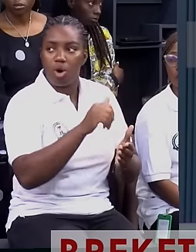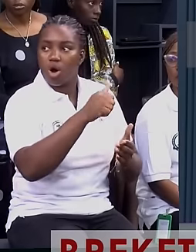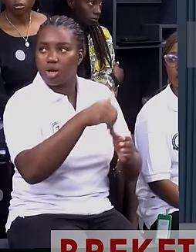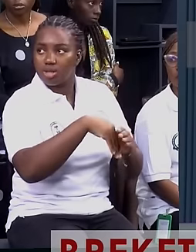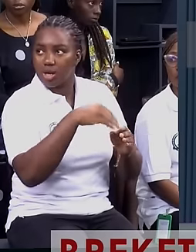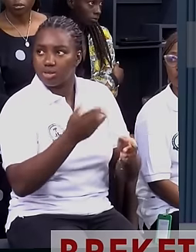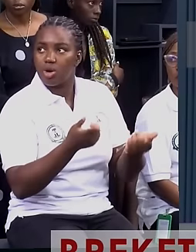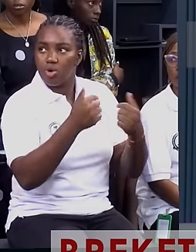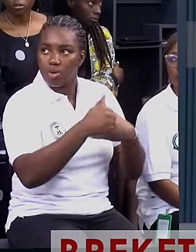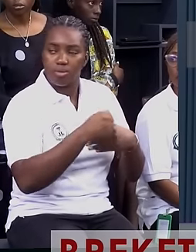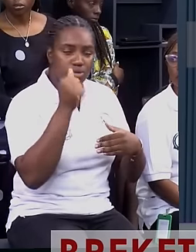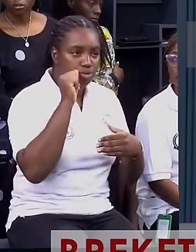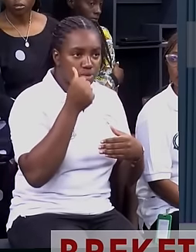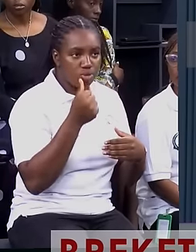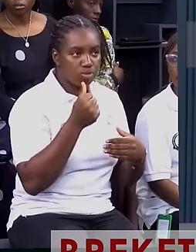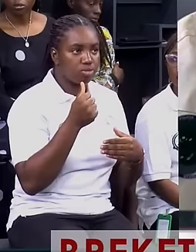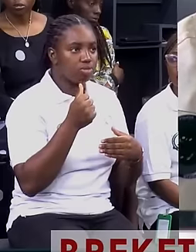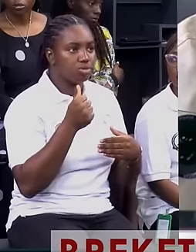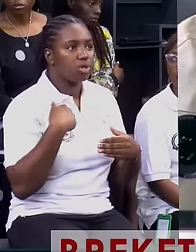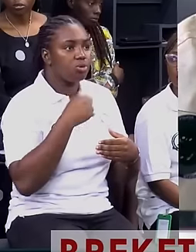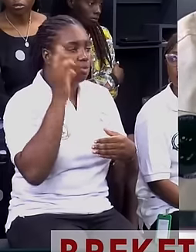outside. Make una come back tomorrow.